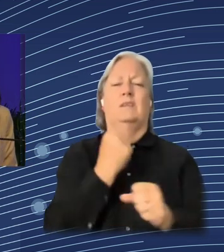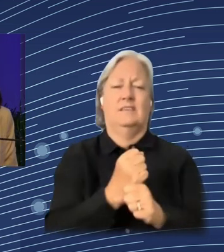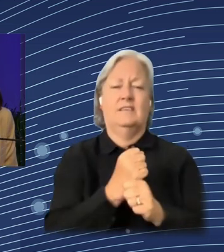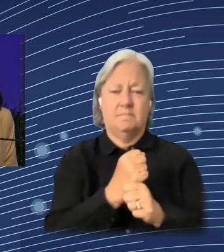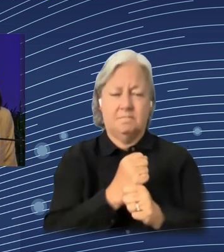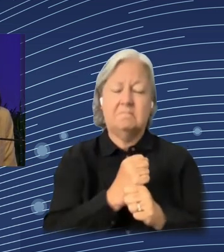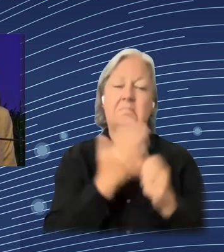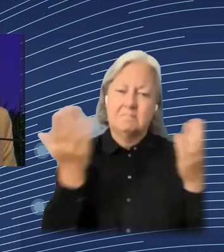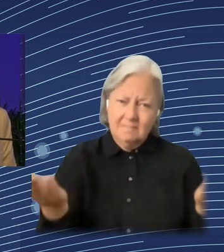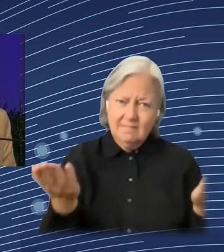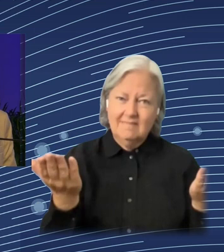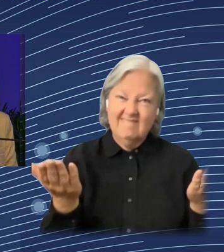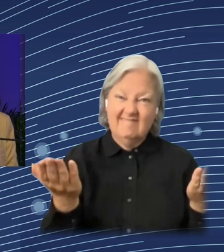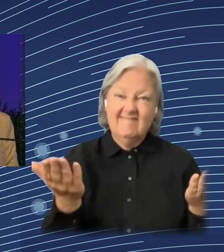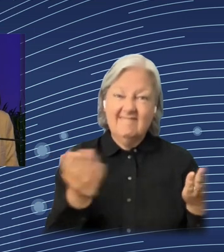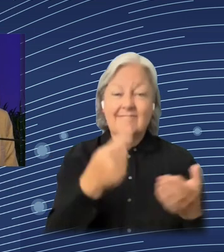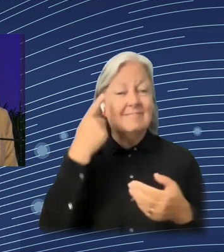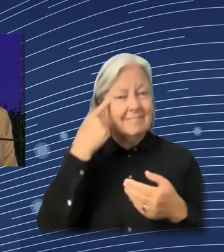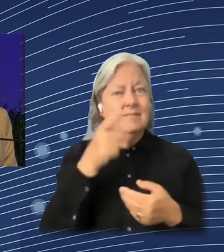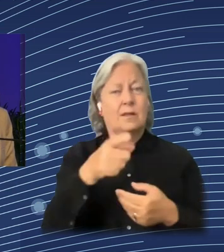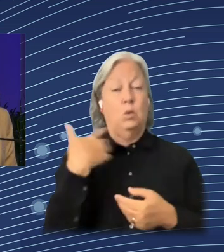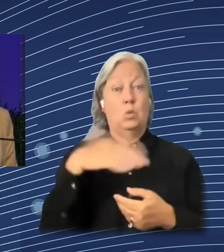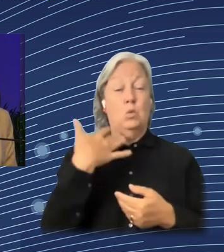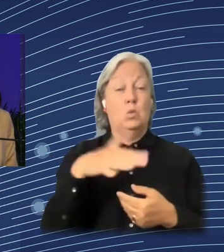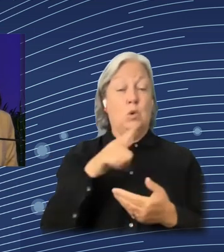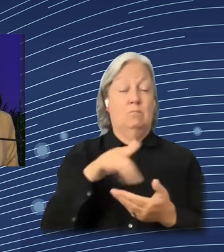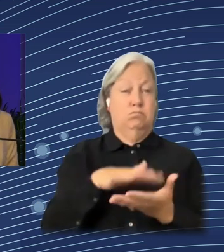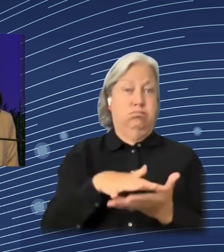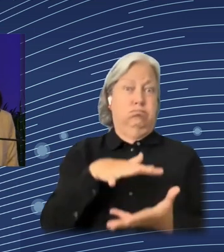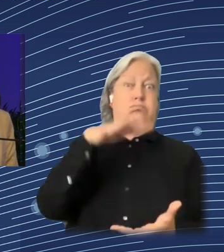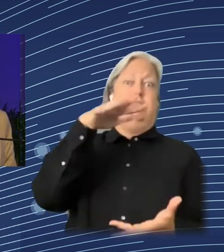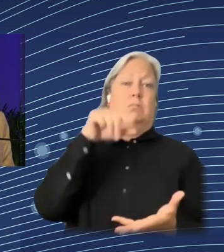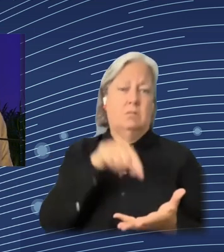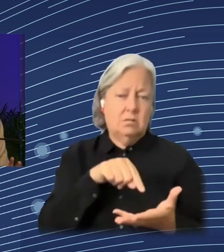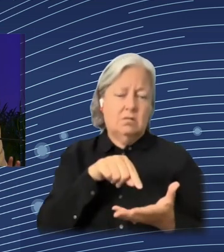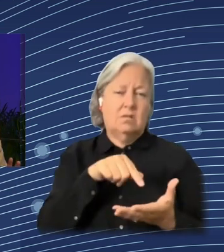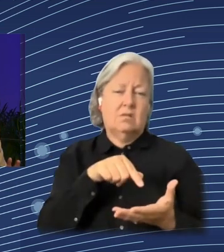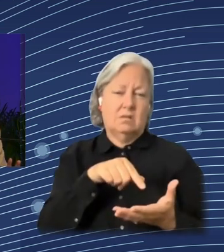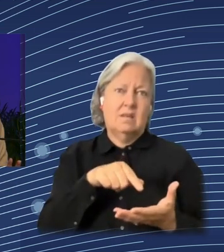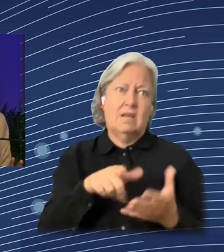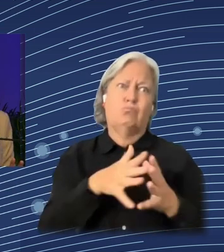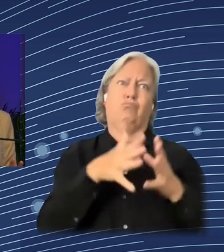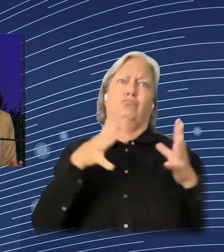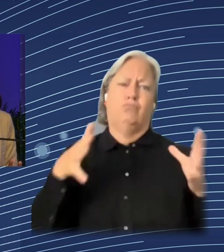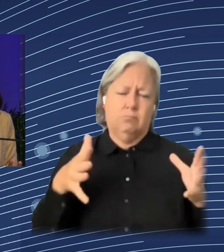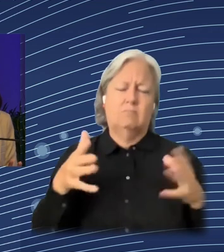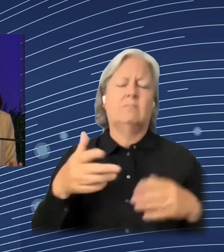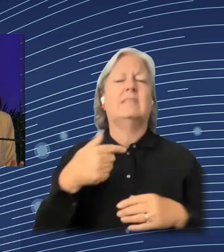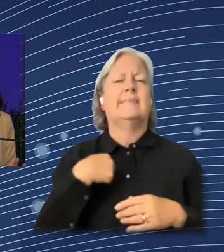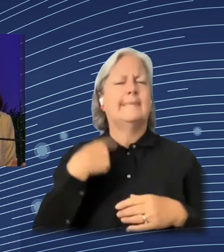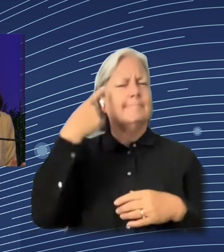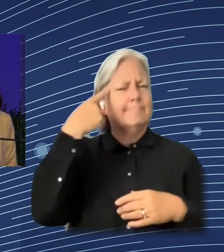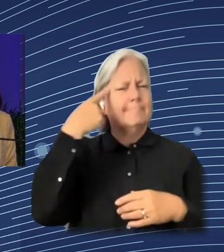that with these huge numbers, we really had the opportunity, a